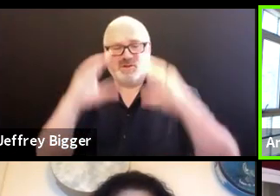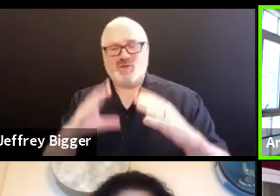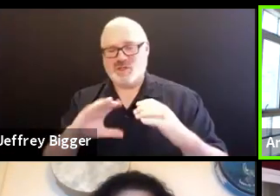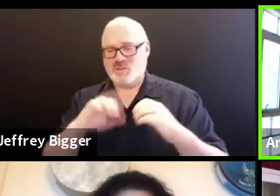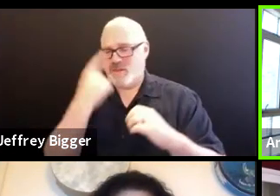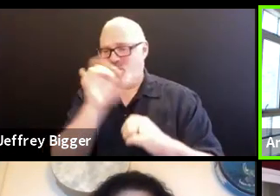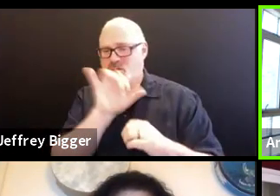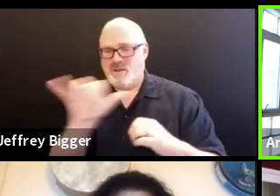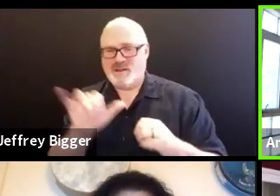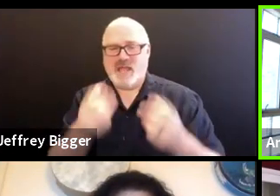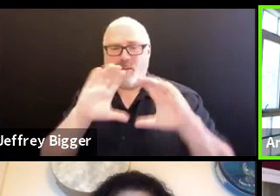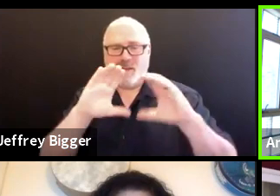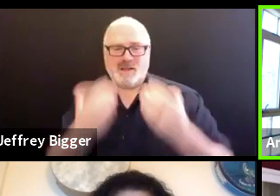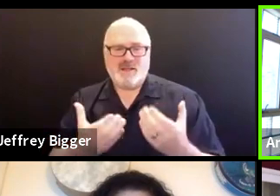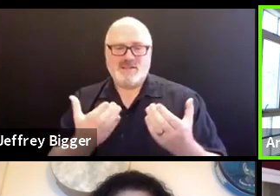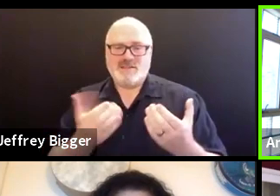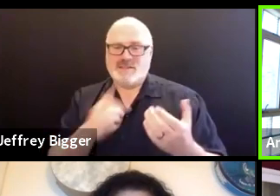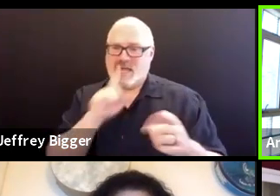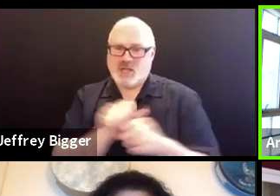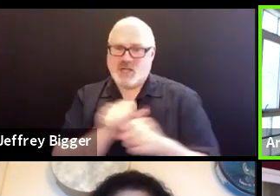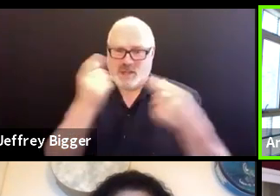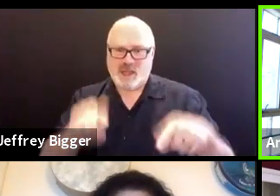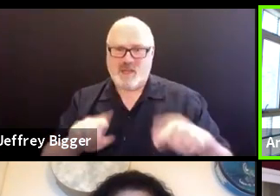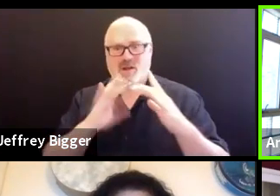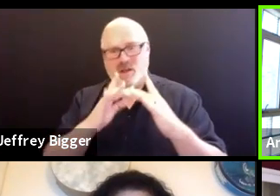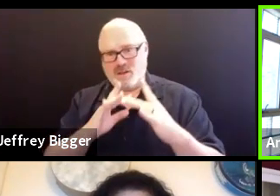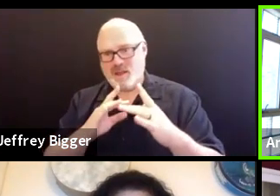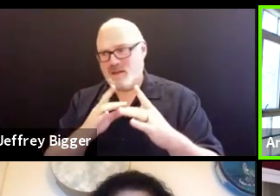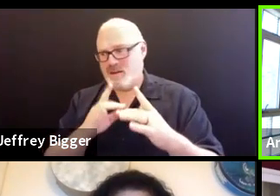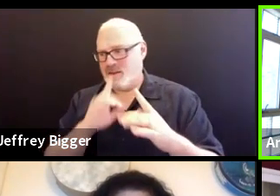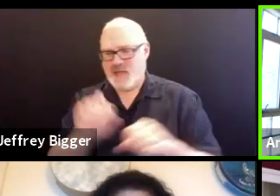many of our classes are online and how many are in person as well.